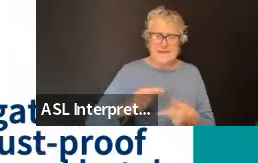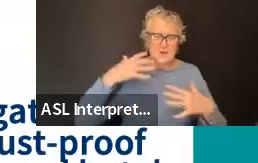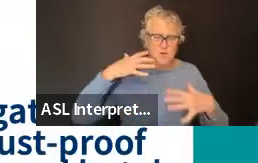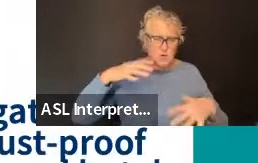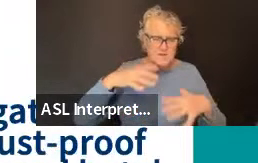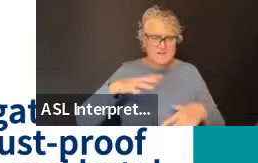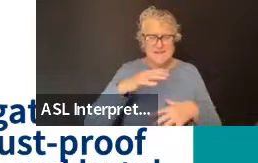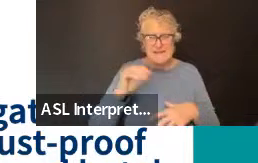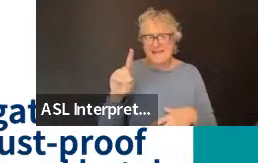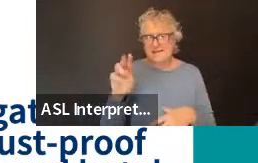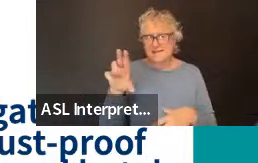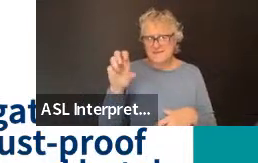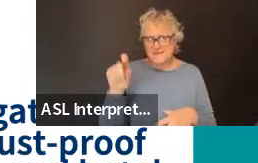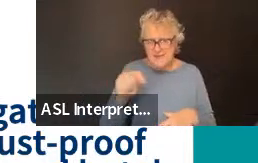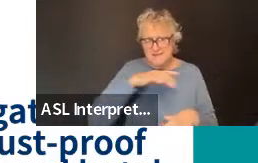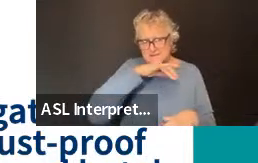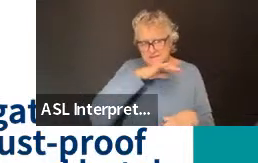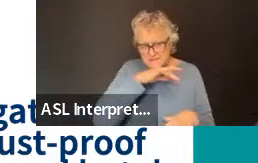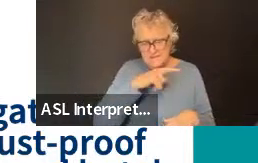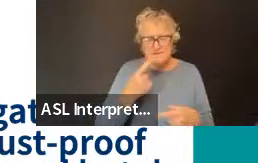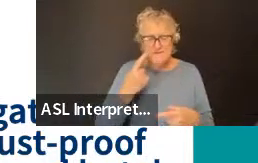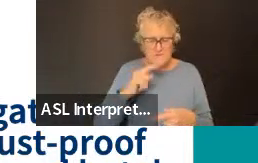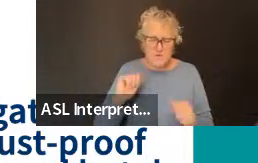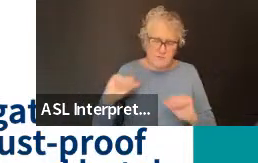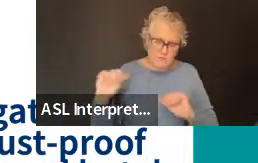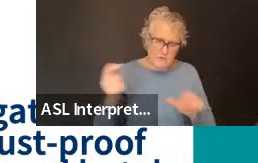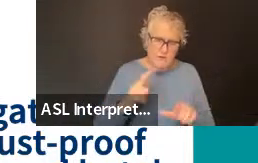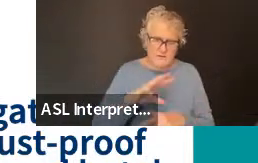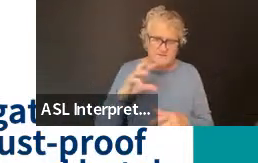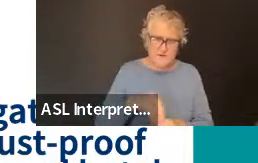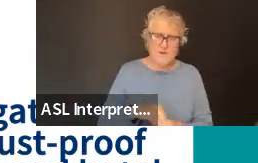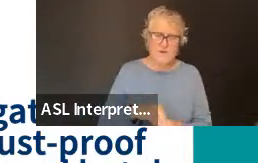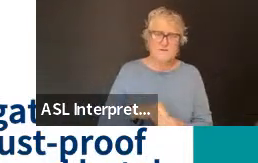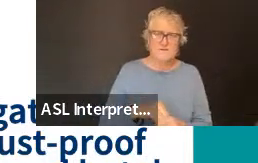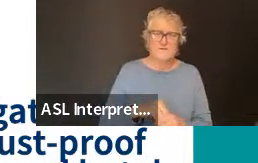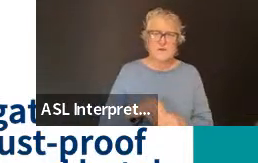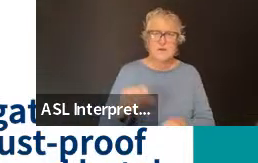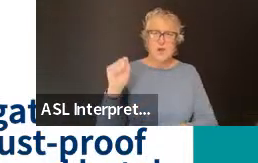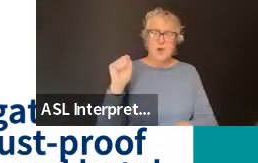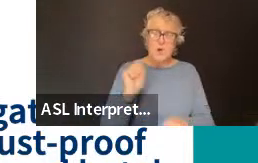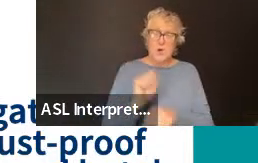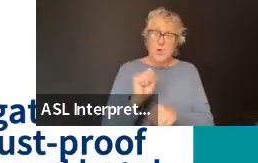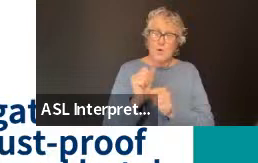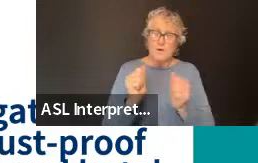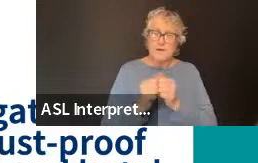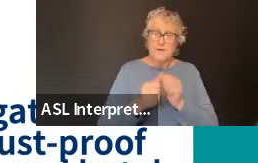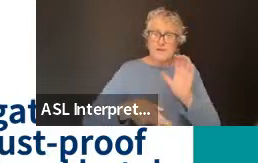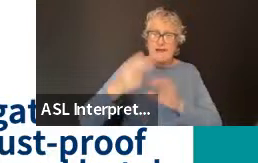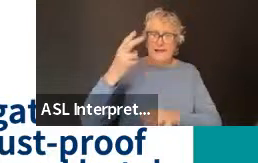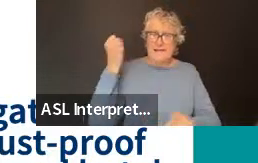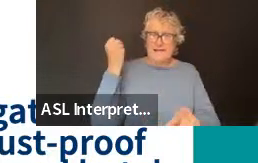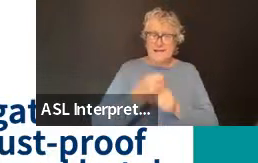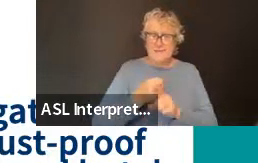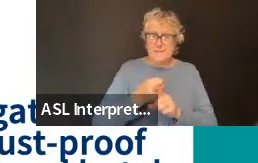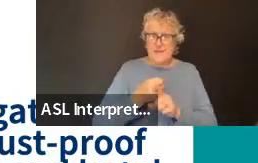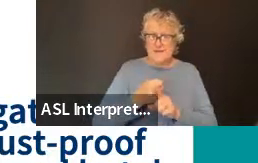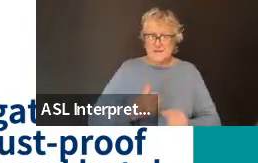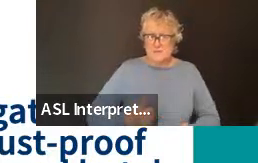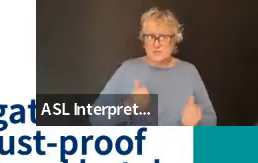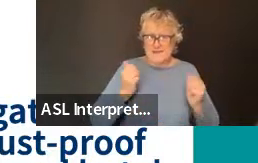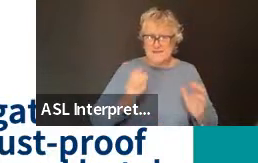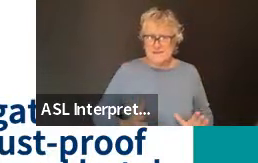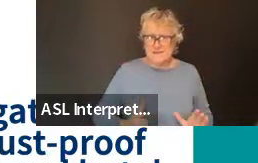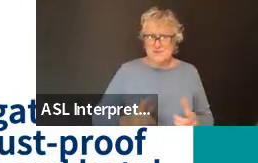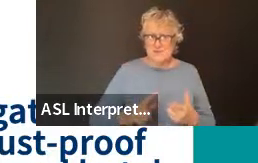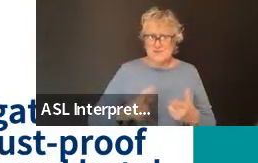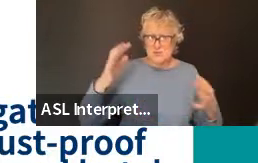please. Work with highly impacted residents to determine mitigations during construction, such as the installation of sound